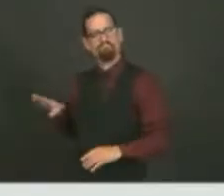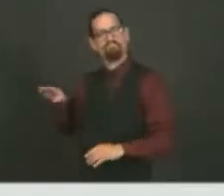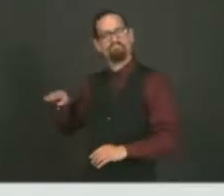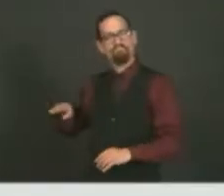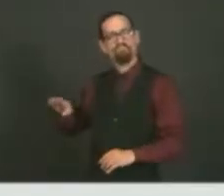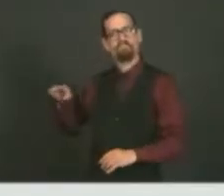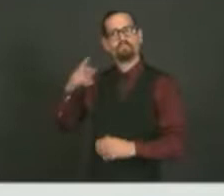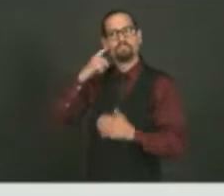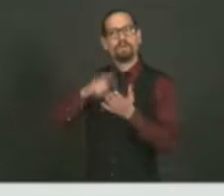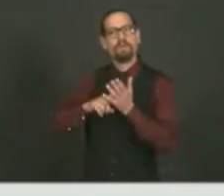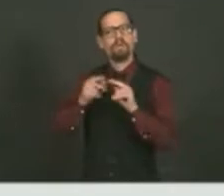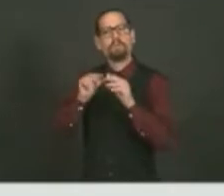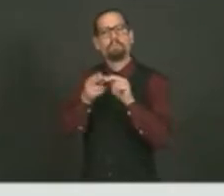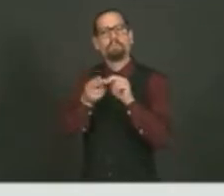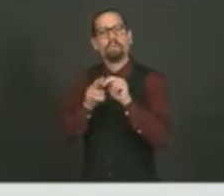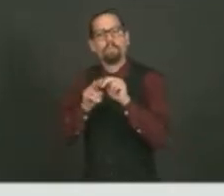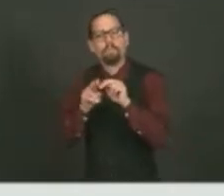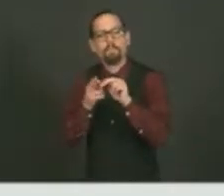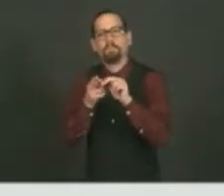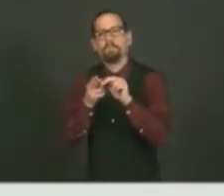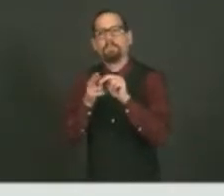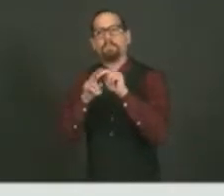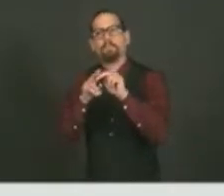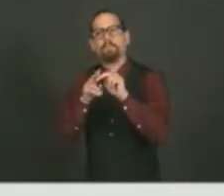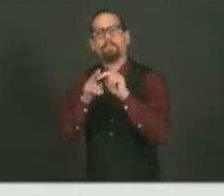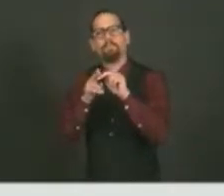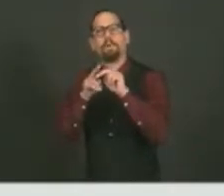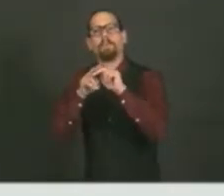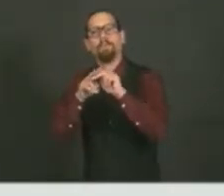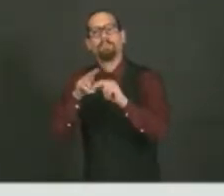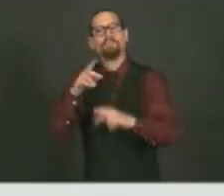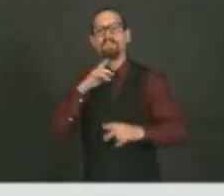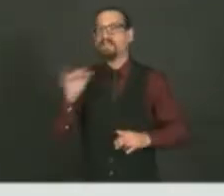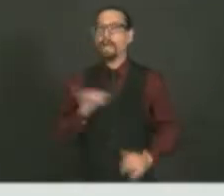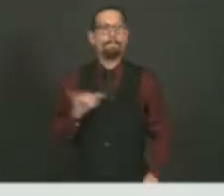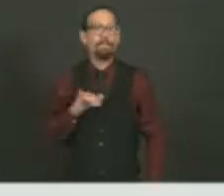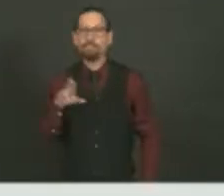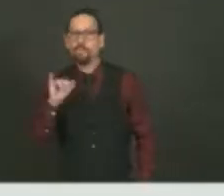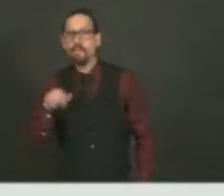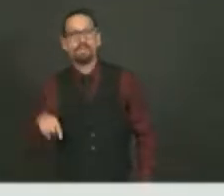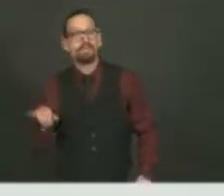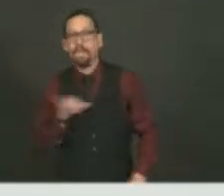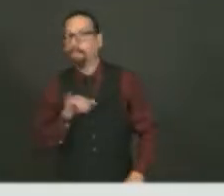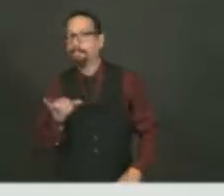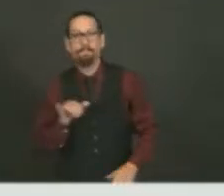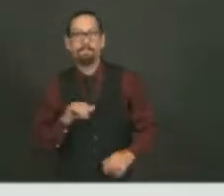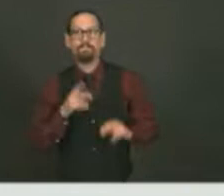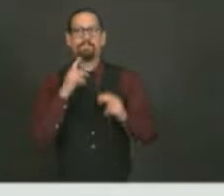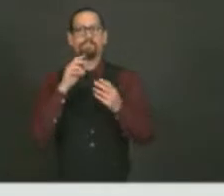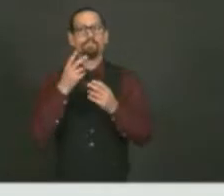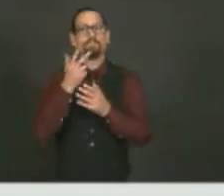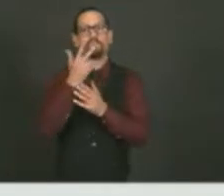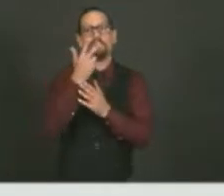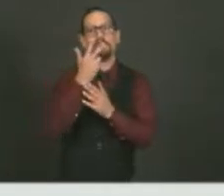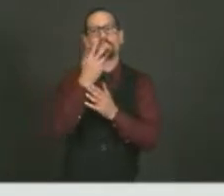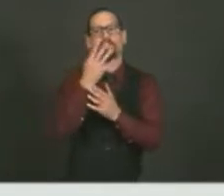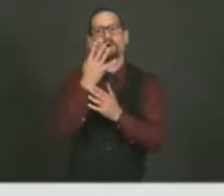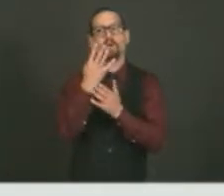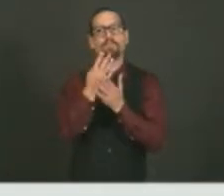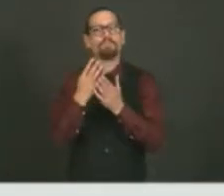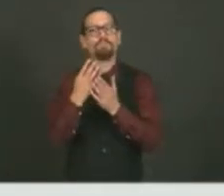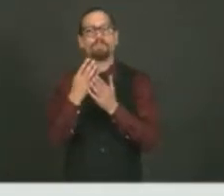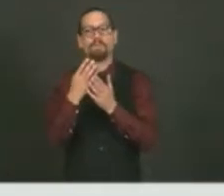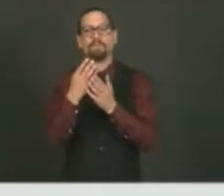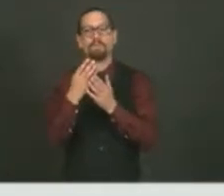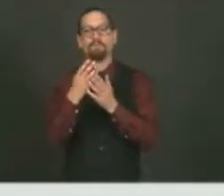small increases in percent positive, like us. And then within a matter of 3 or 4 weeks, all of a sudden they were in big